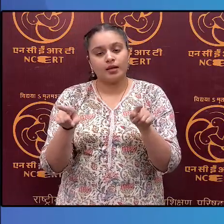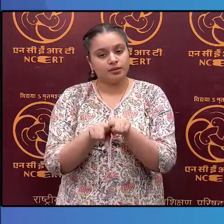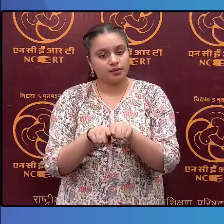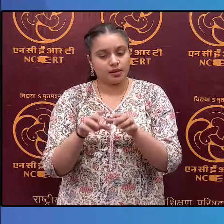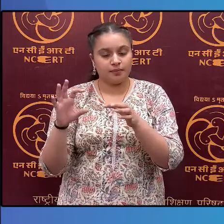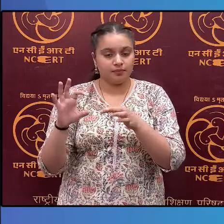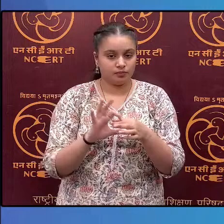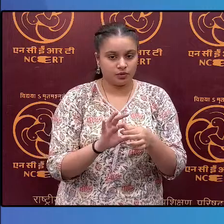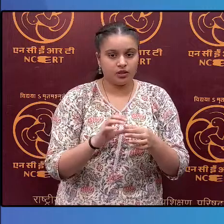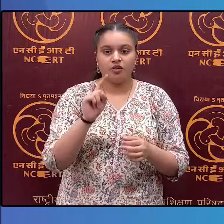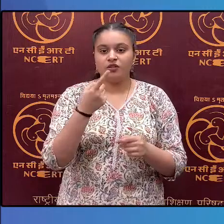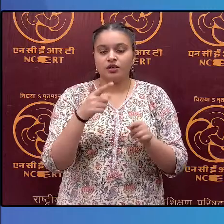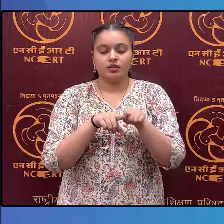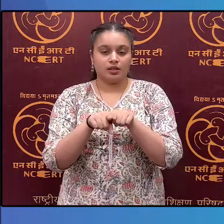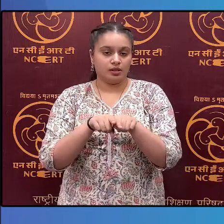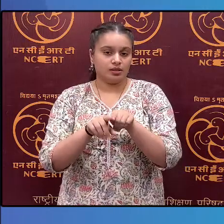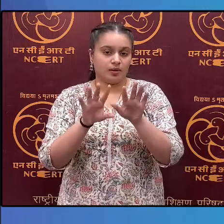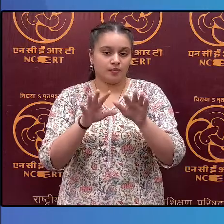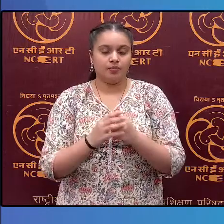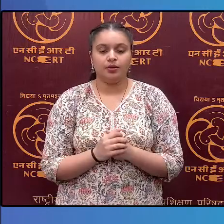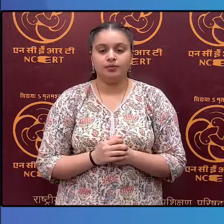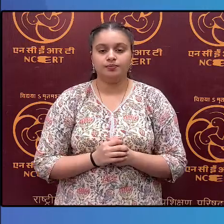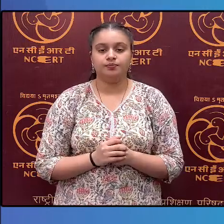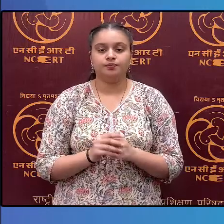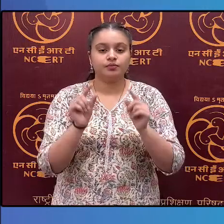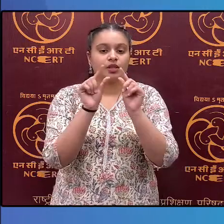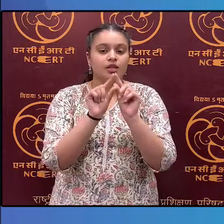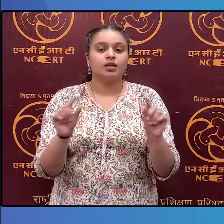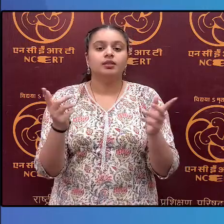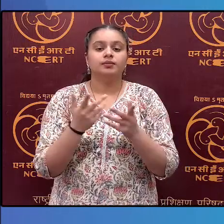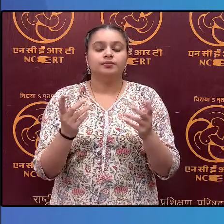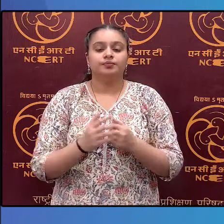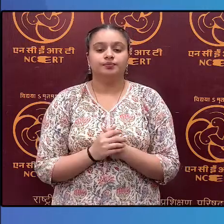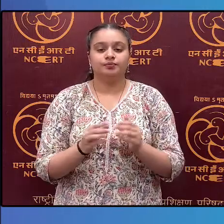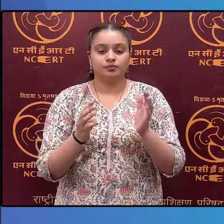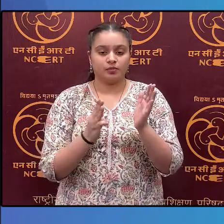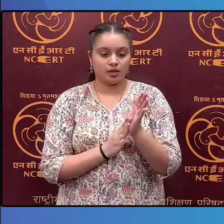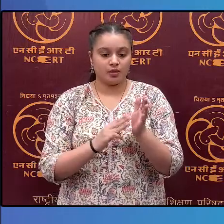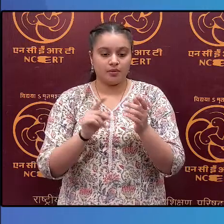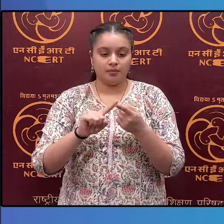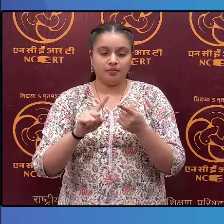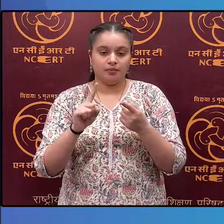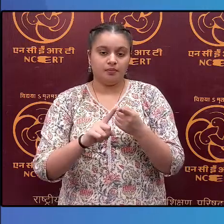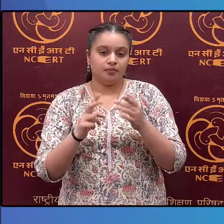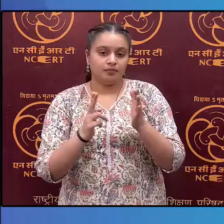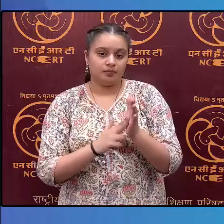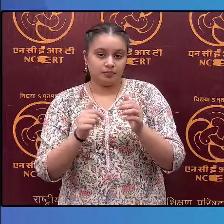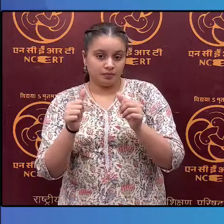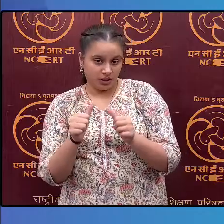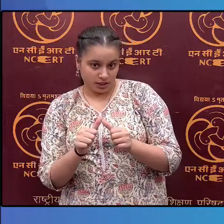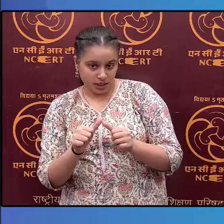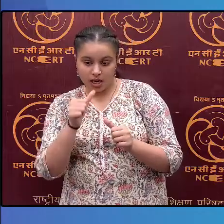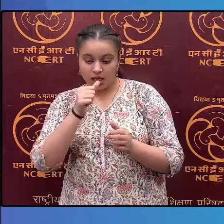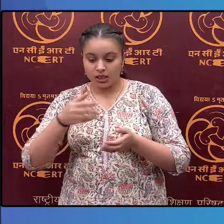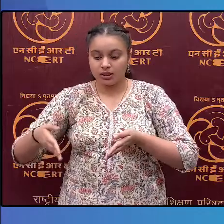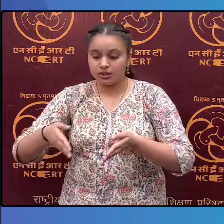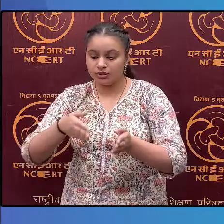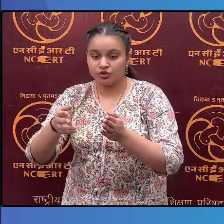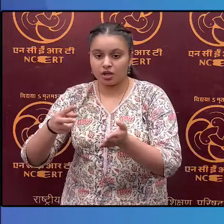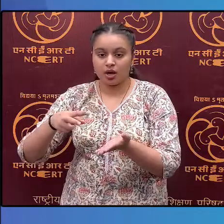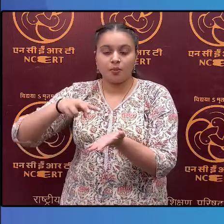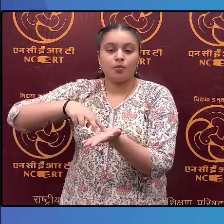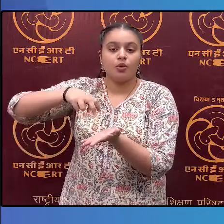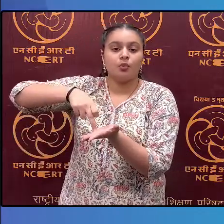First example, we'll see in the first sentence we are seeing Meena walked towards the stream near the bamboo